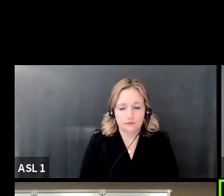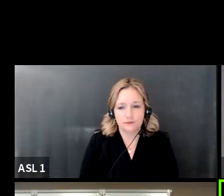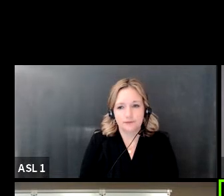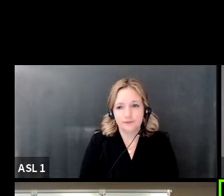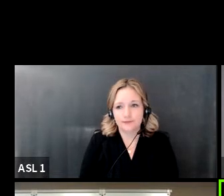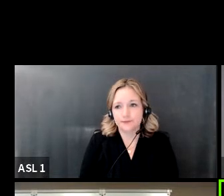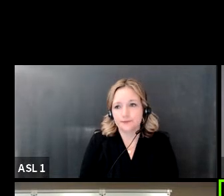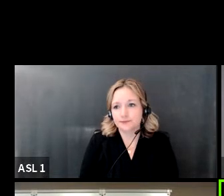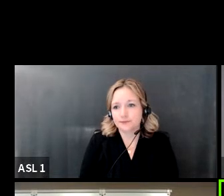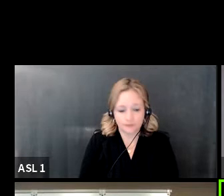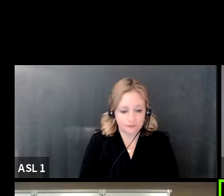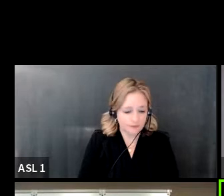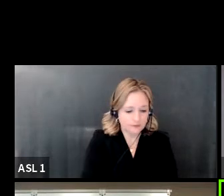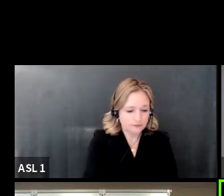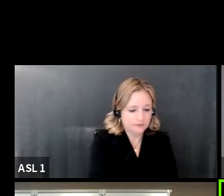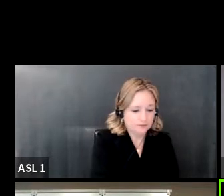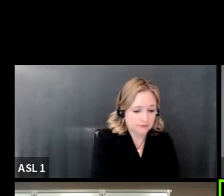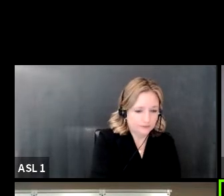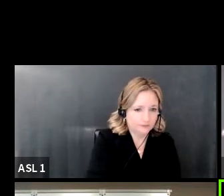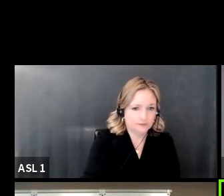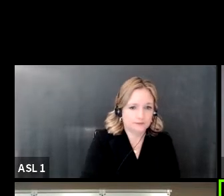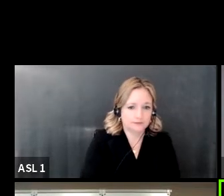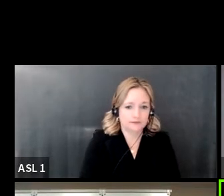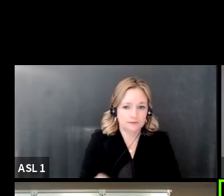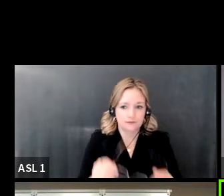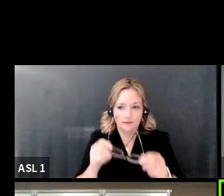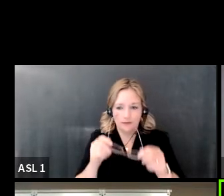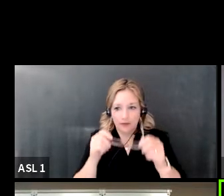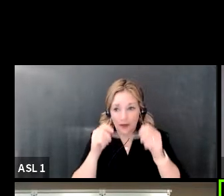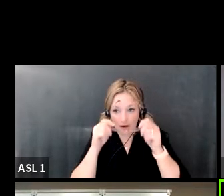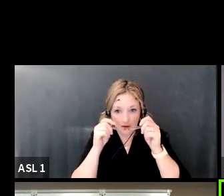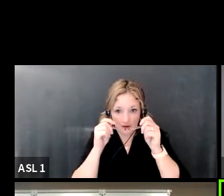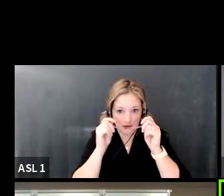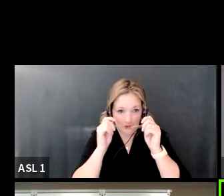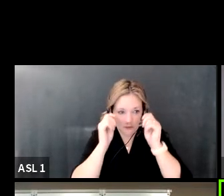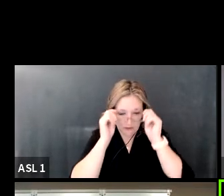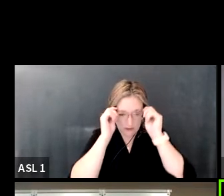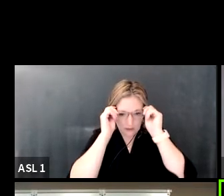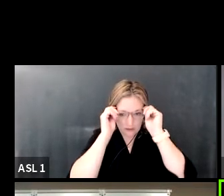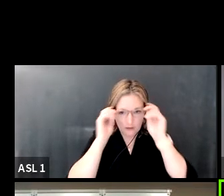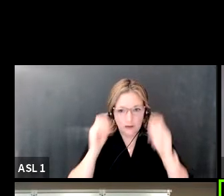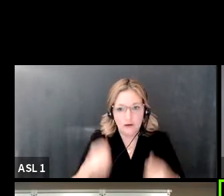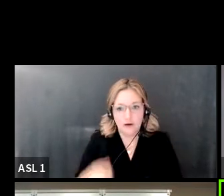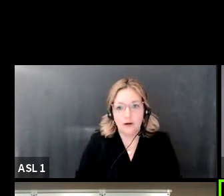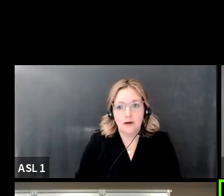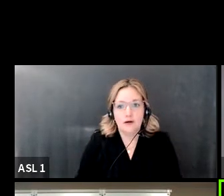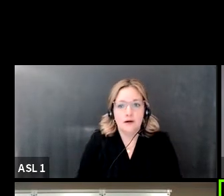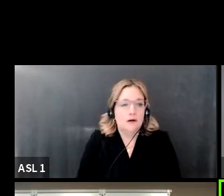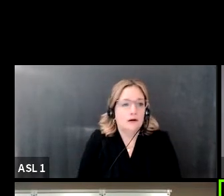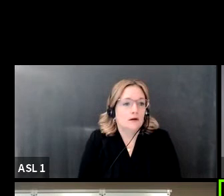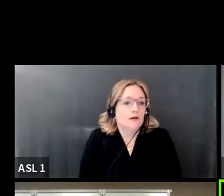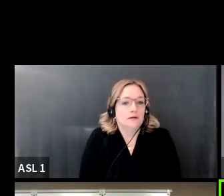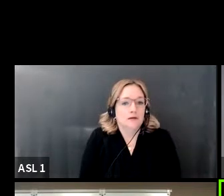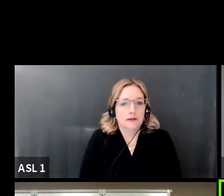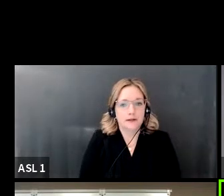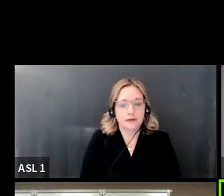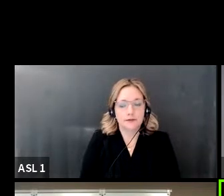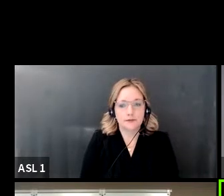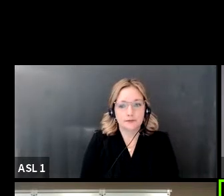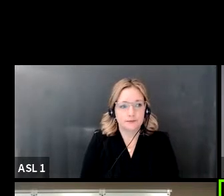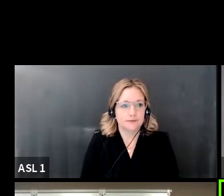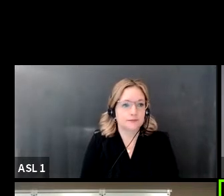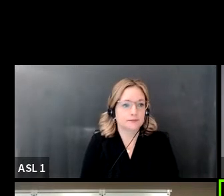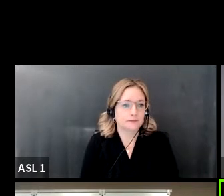positive so i'll certainly speak to the chair about that and with the chair support we'll see if we can arrange that sooner rather than